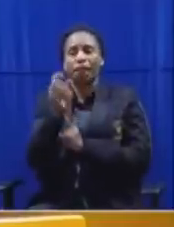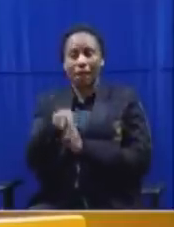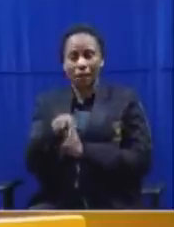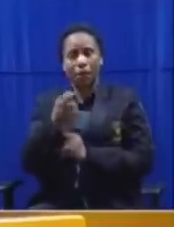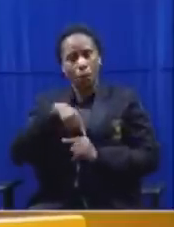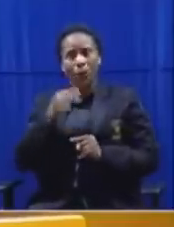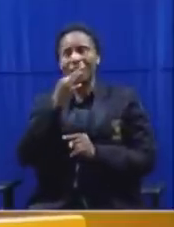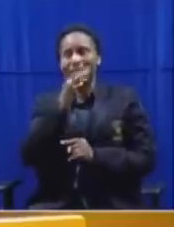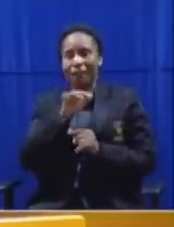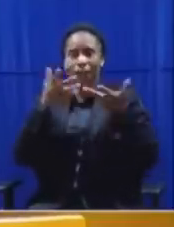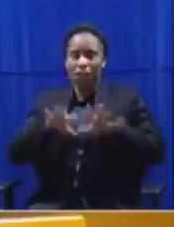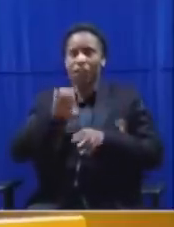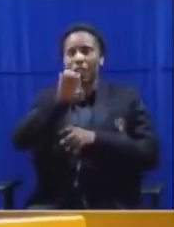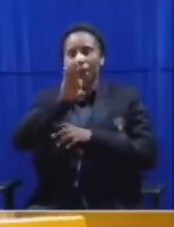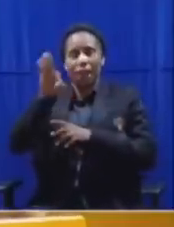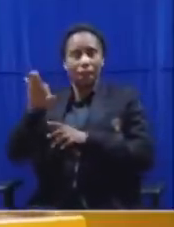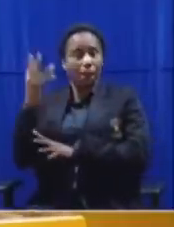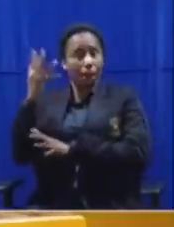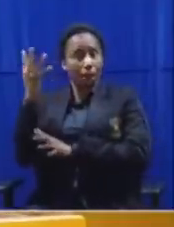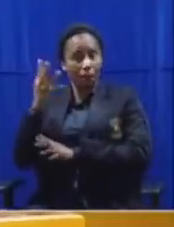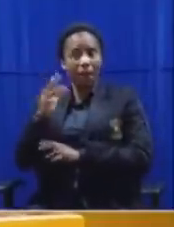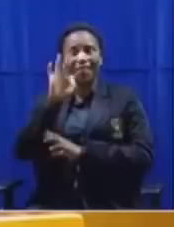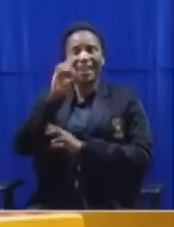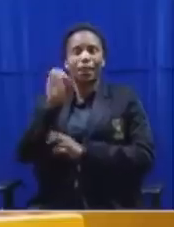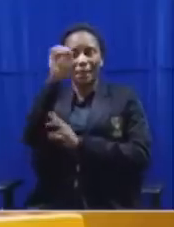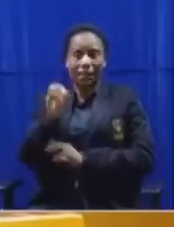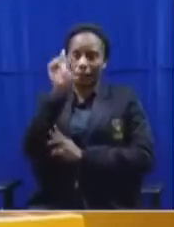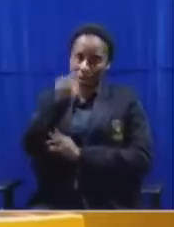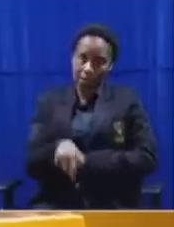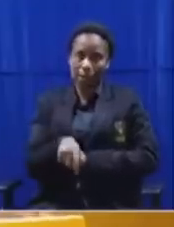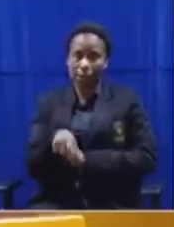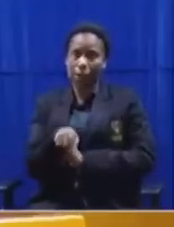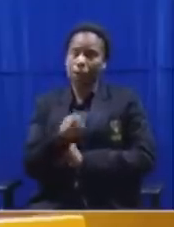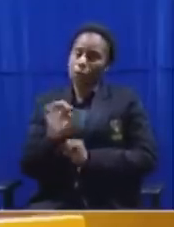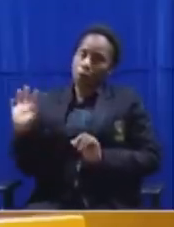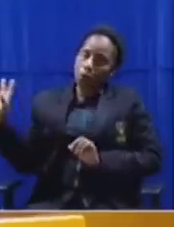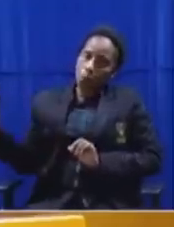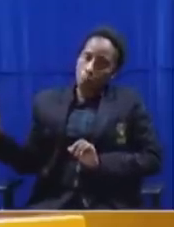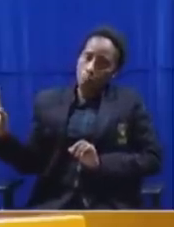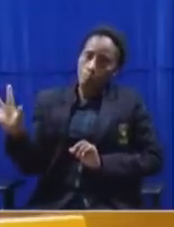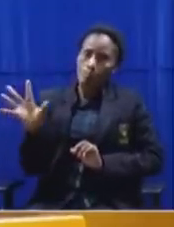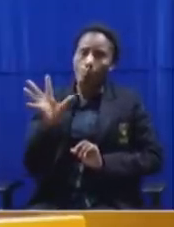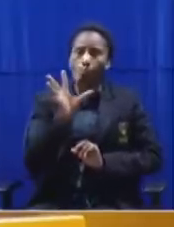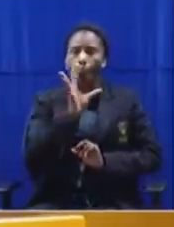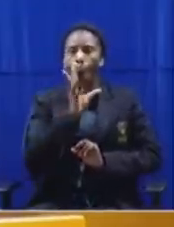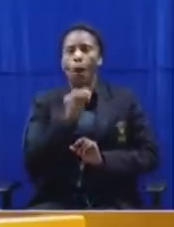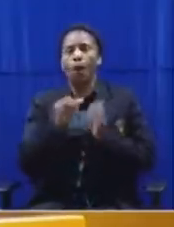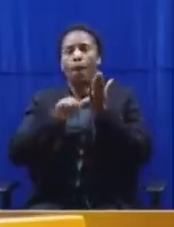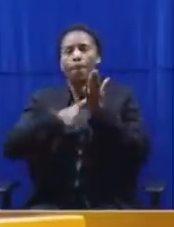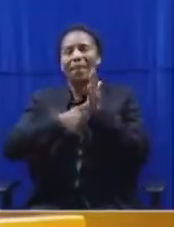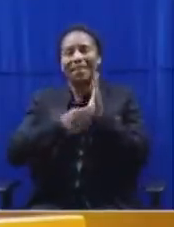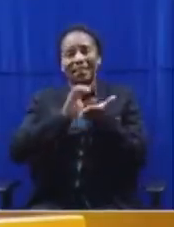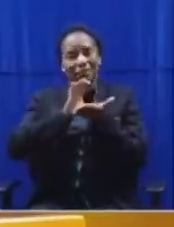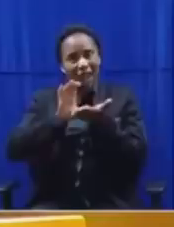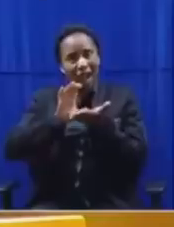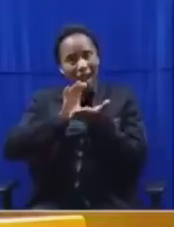EFF elections manifesto, must be 30% of all the pension funds must